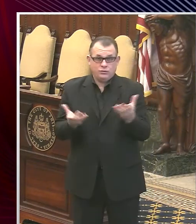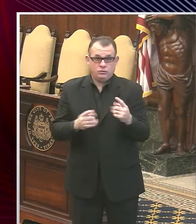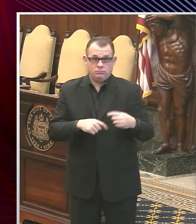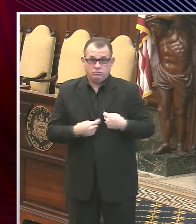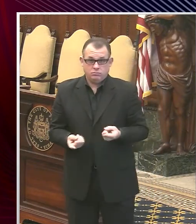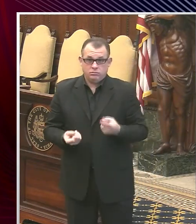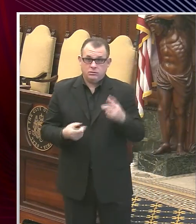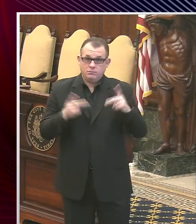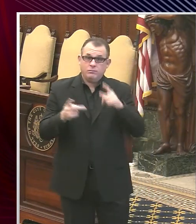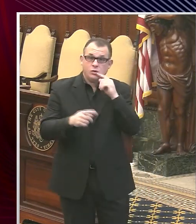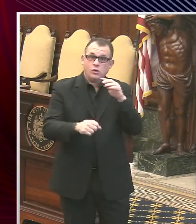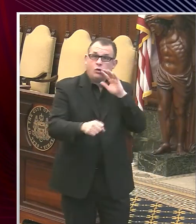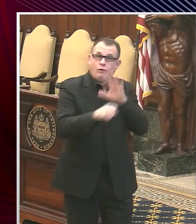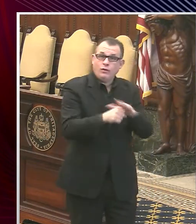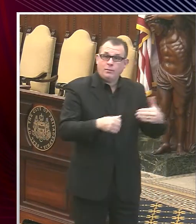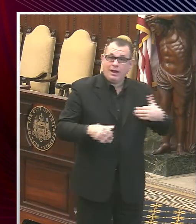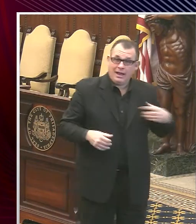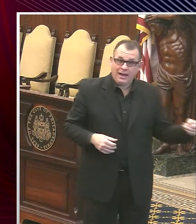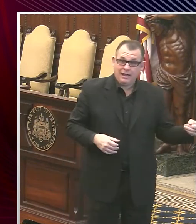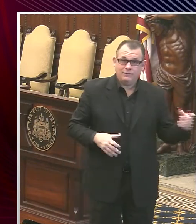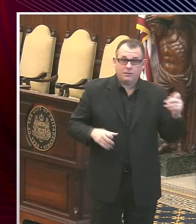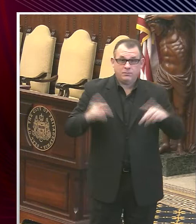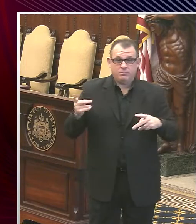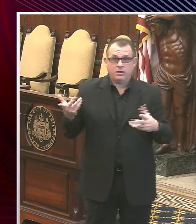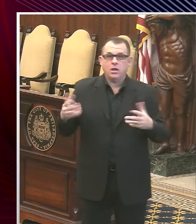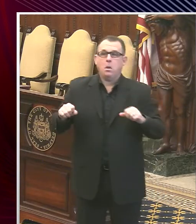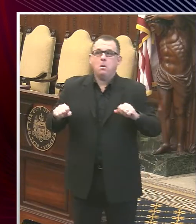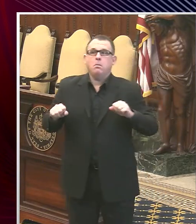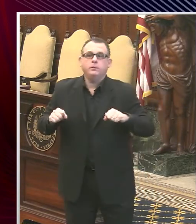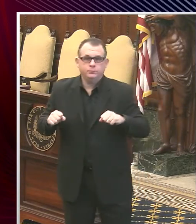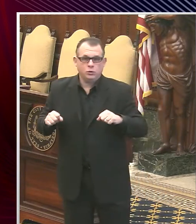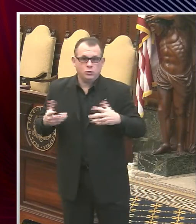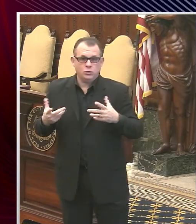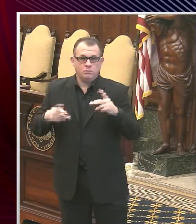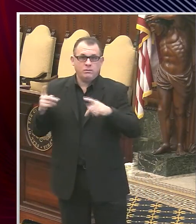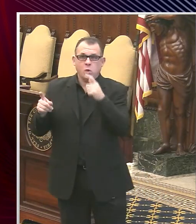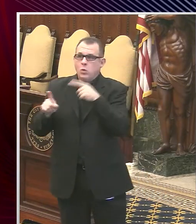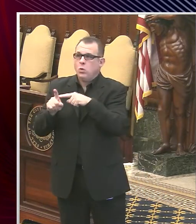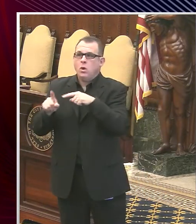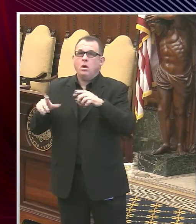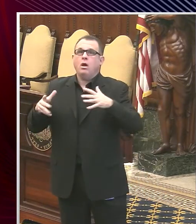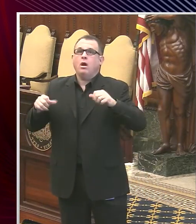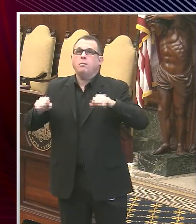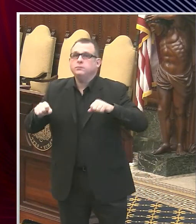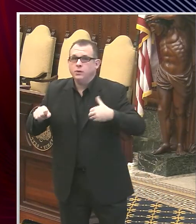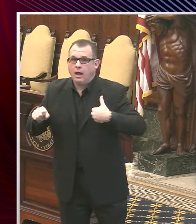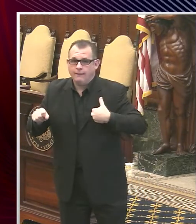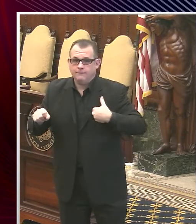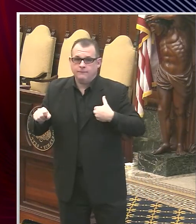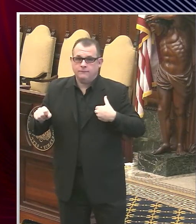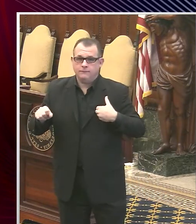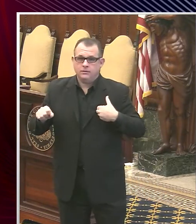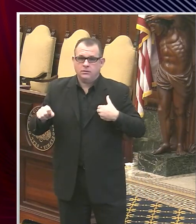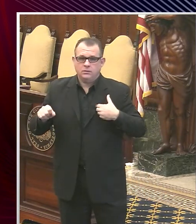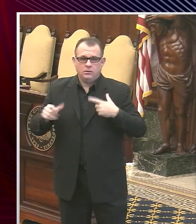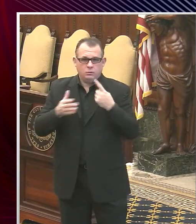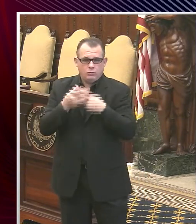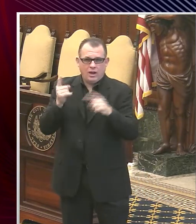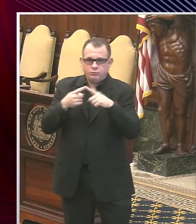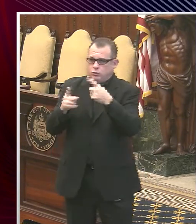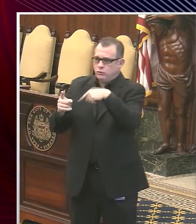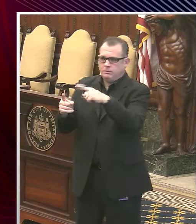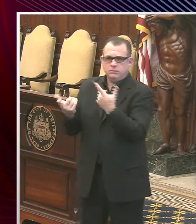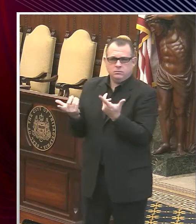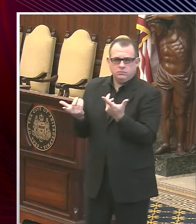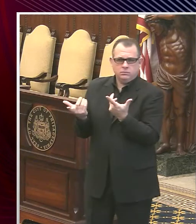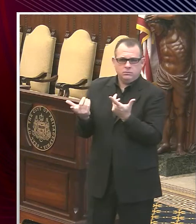them down by the people who are confirmed and the people who are probable. The people who are probable, I guess, what happens